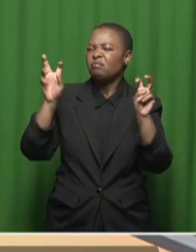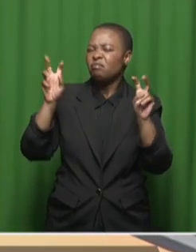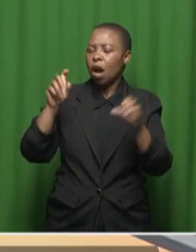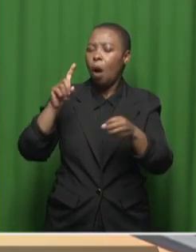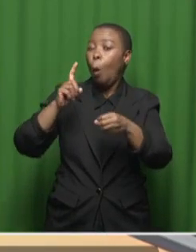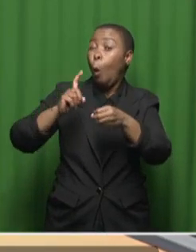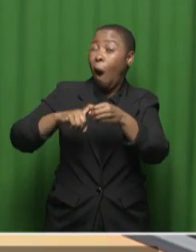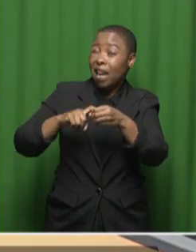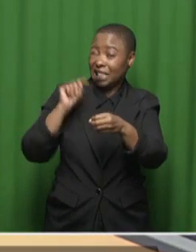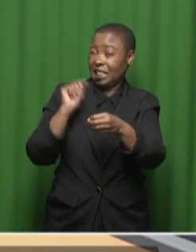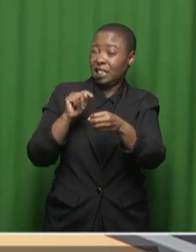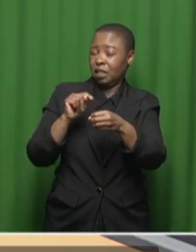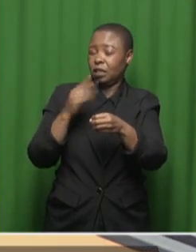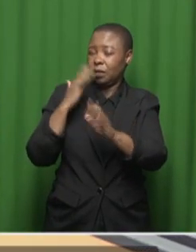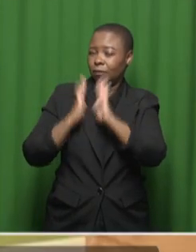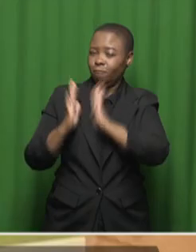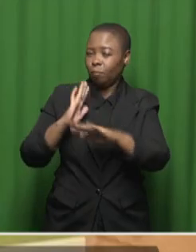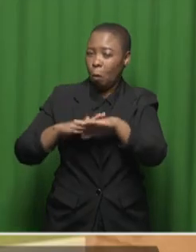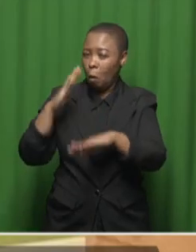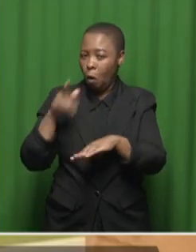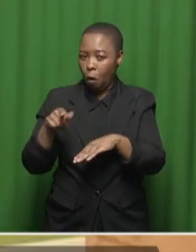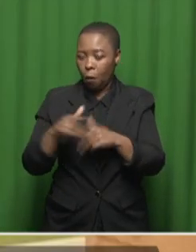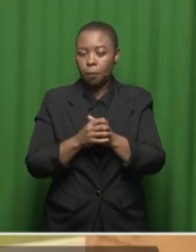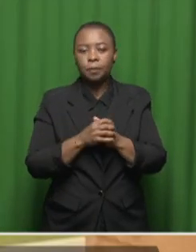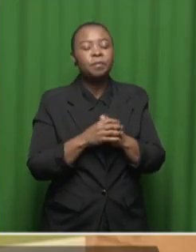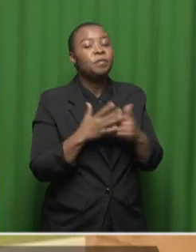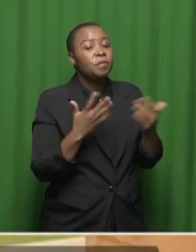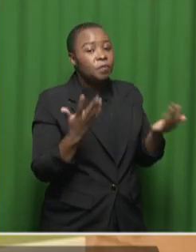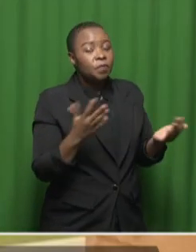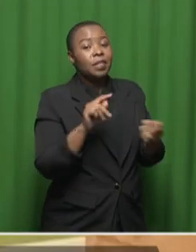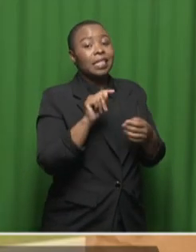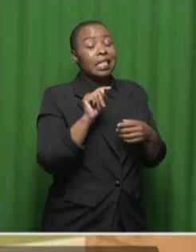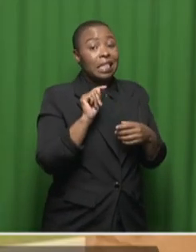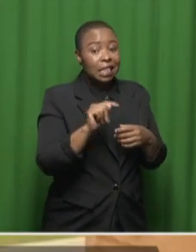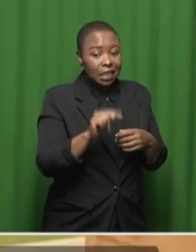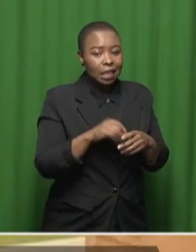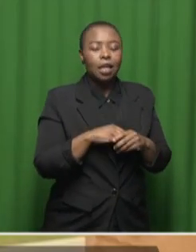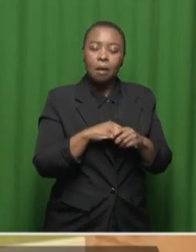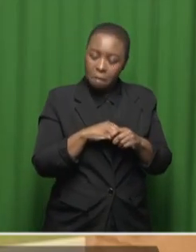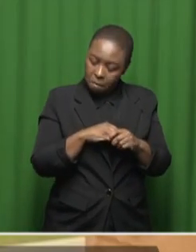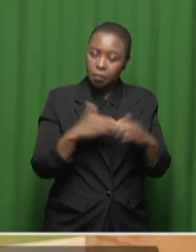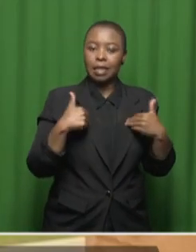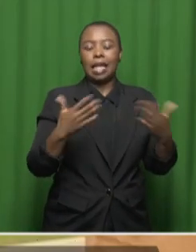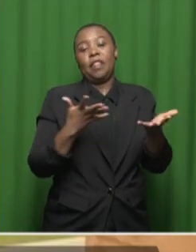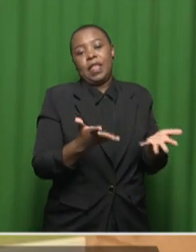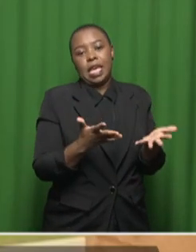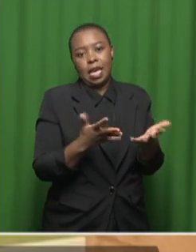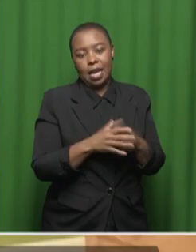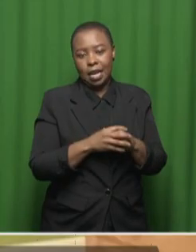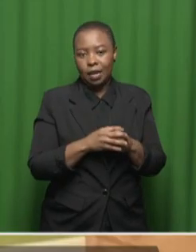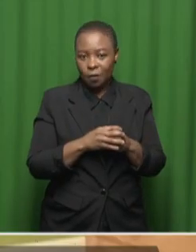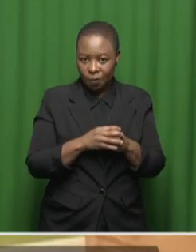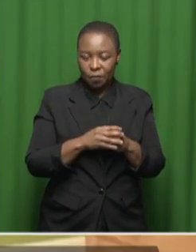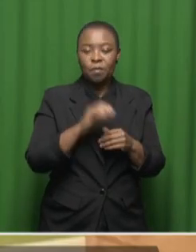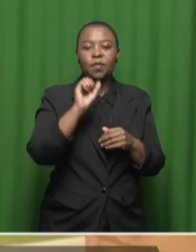field. So this is exactly where it starts. Yes, we do have